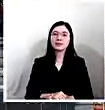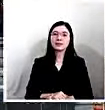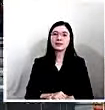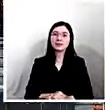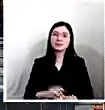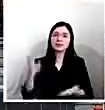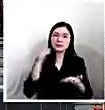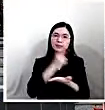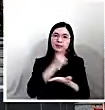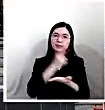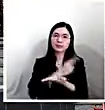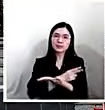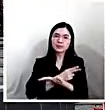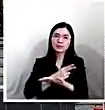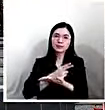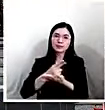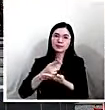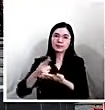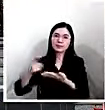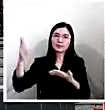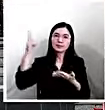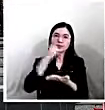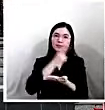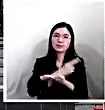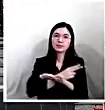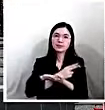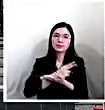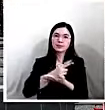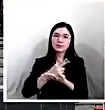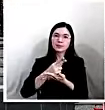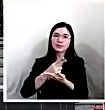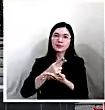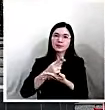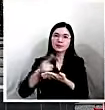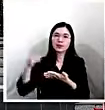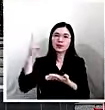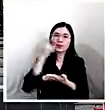Holy, holy, holy,